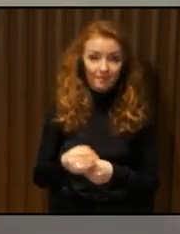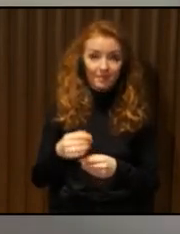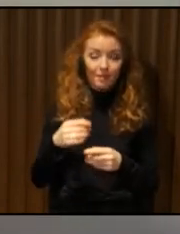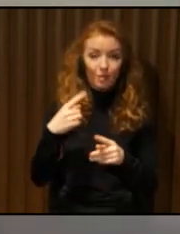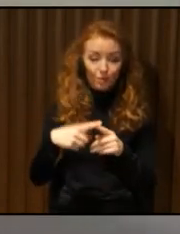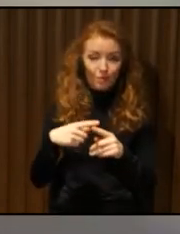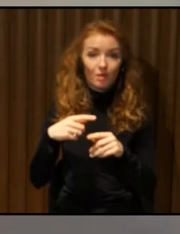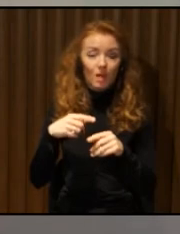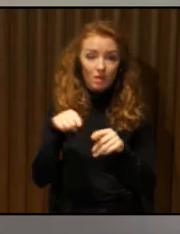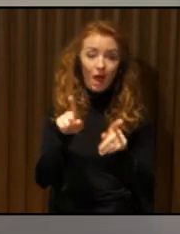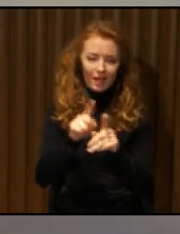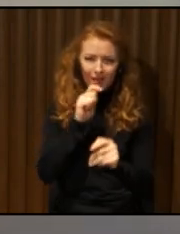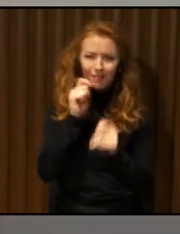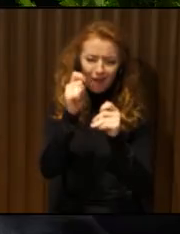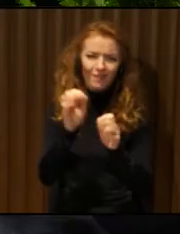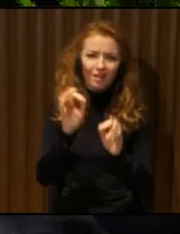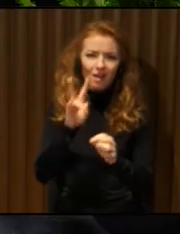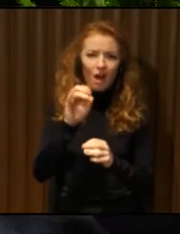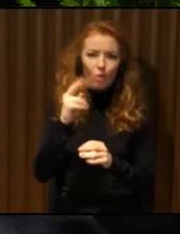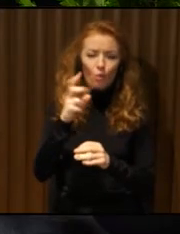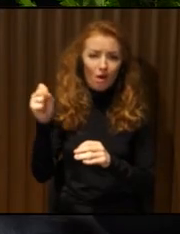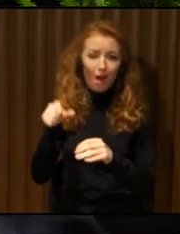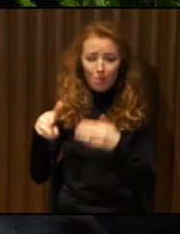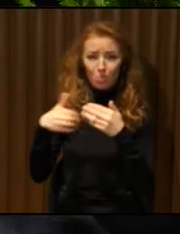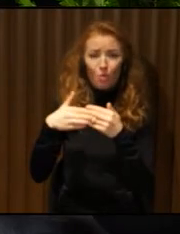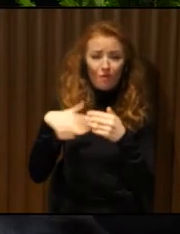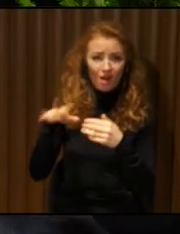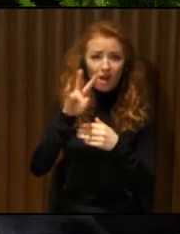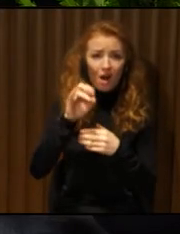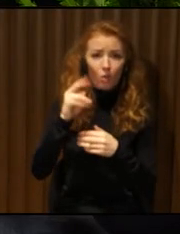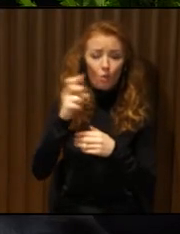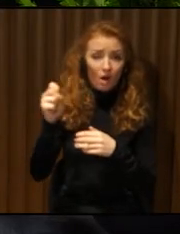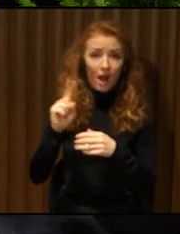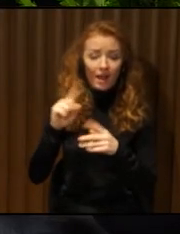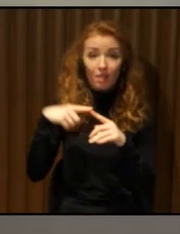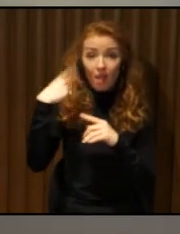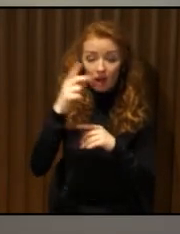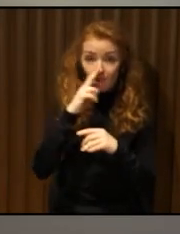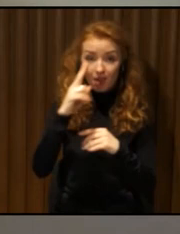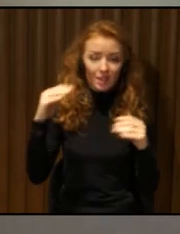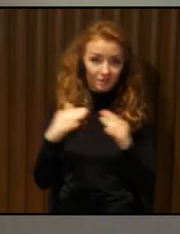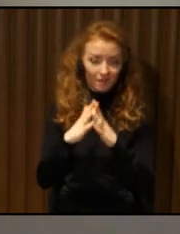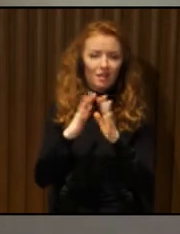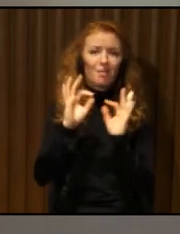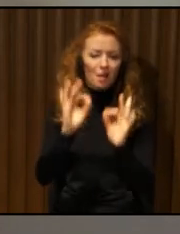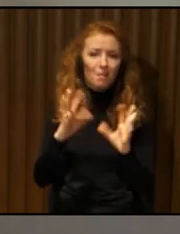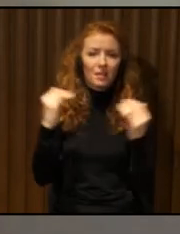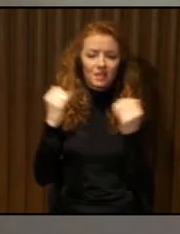Oh, even better. It's closer, right? Hanukkah is next week, isn't it? Christmas is better. My parents were born in Riga,